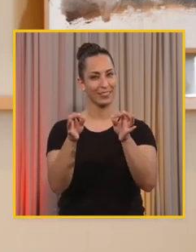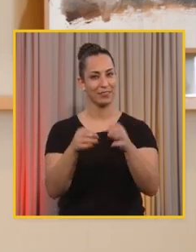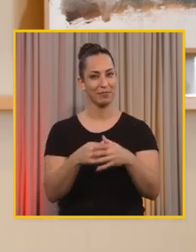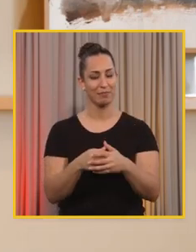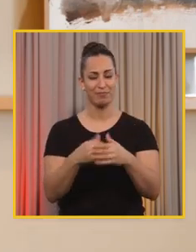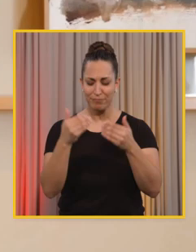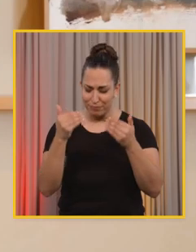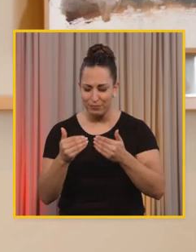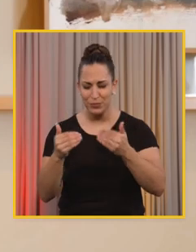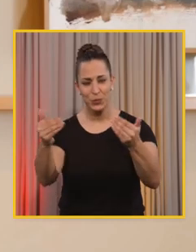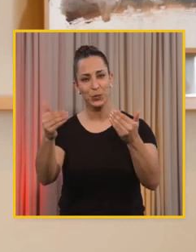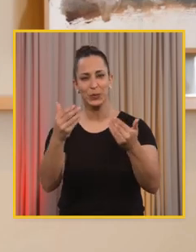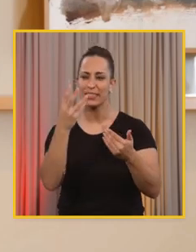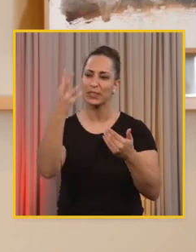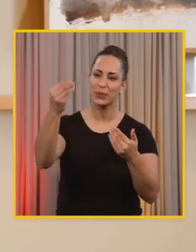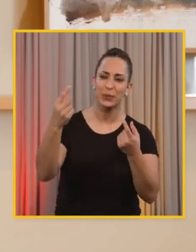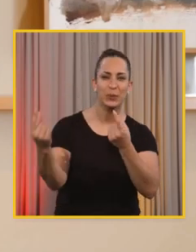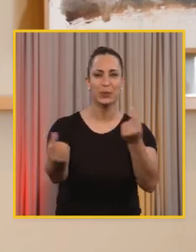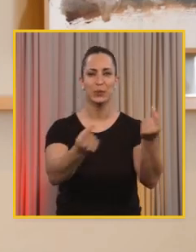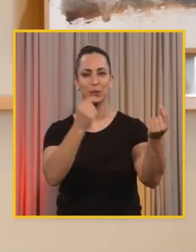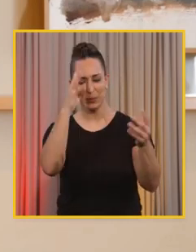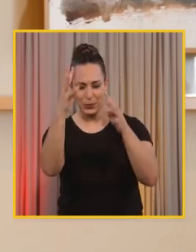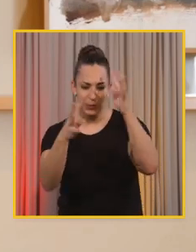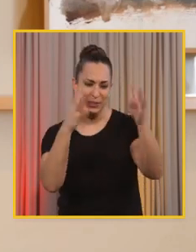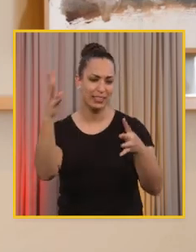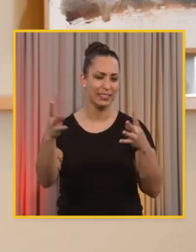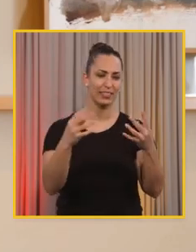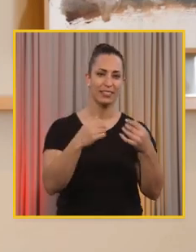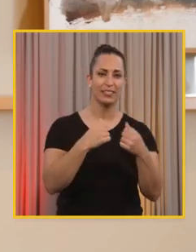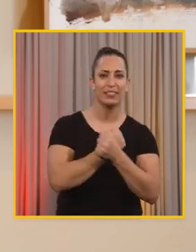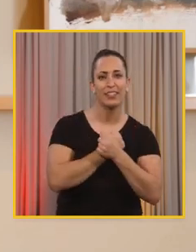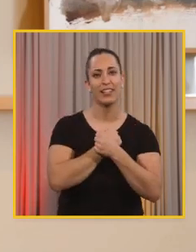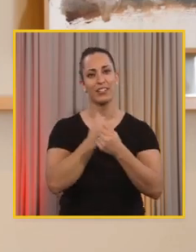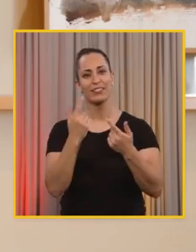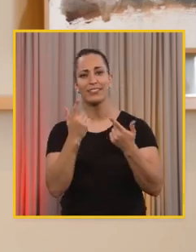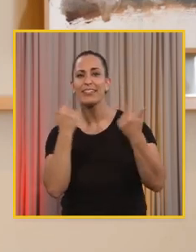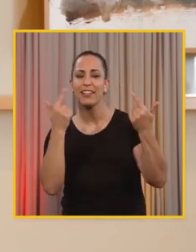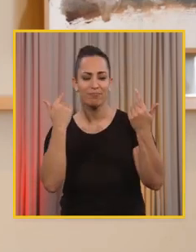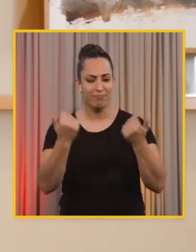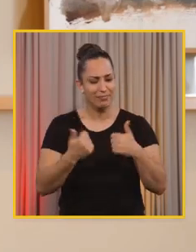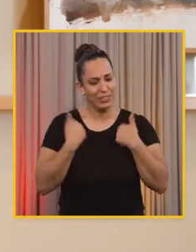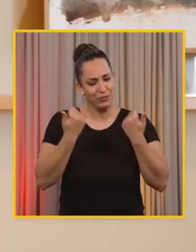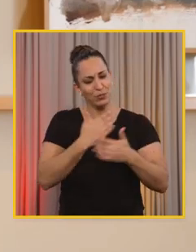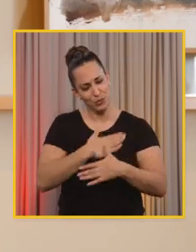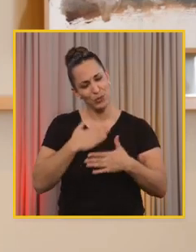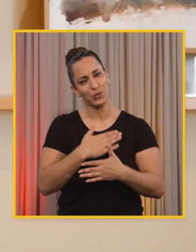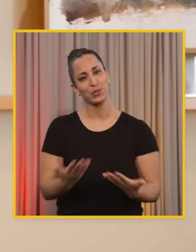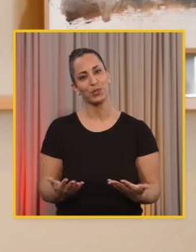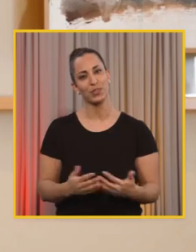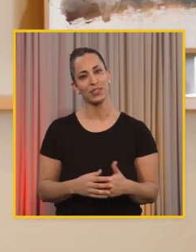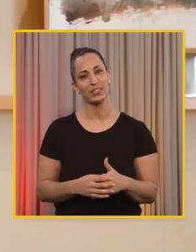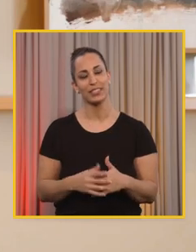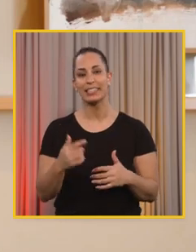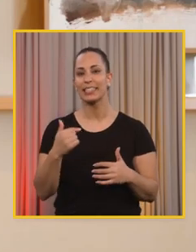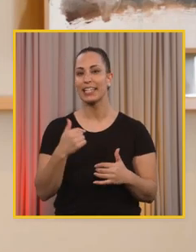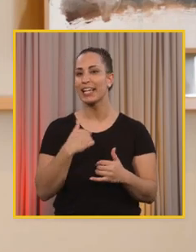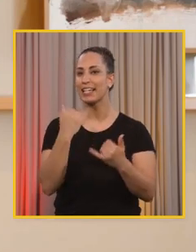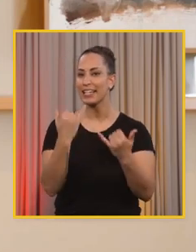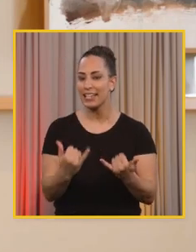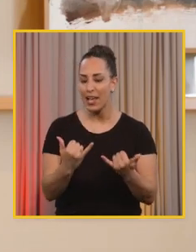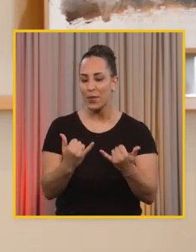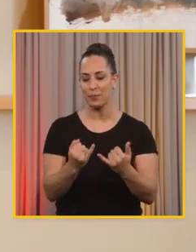Go, do, create, laugh, love, live. I leave